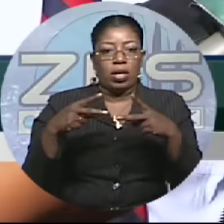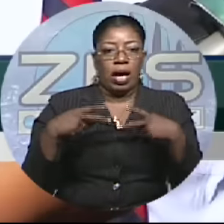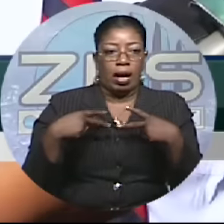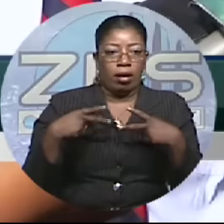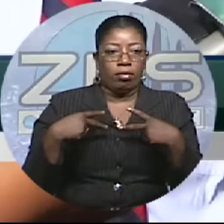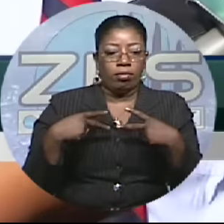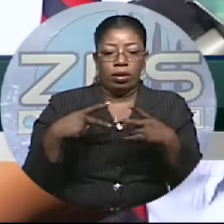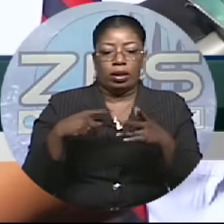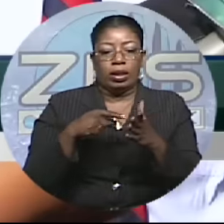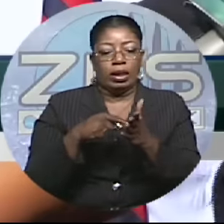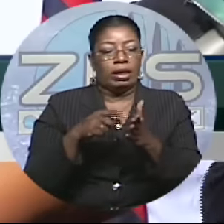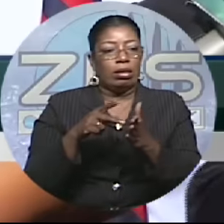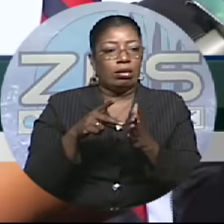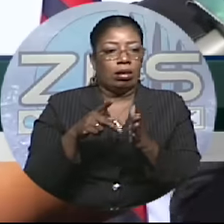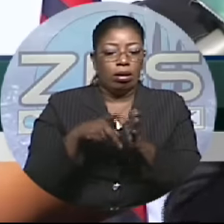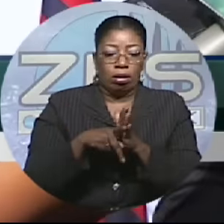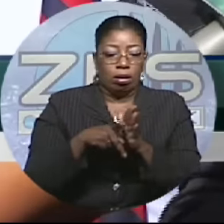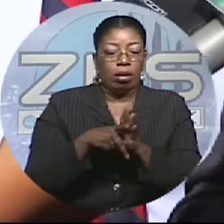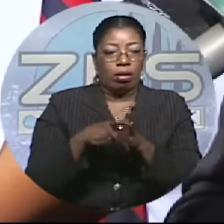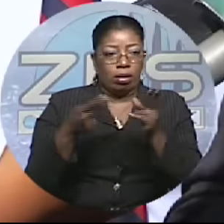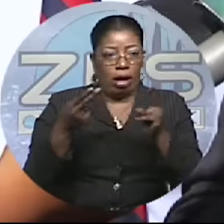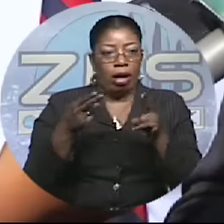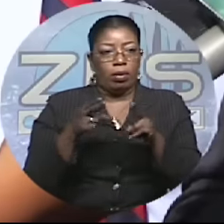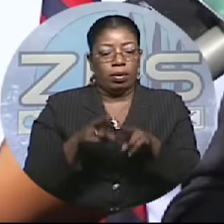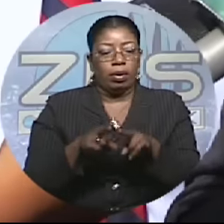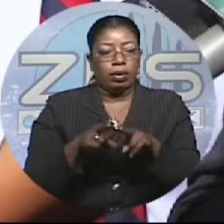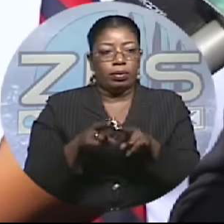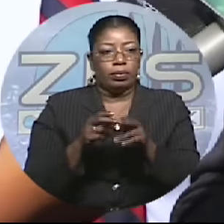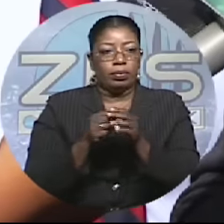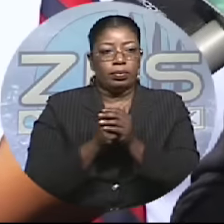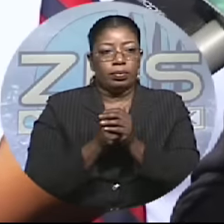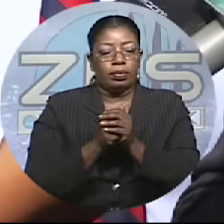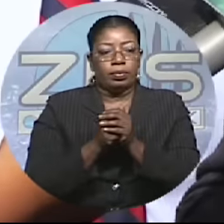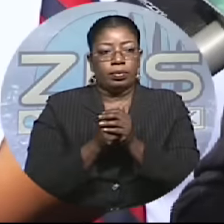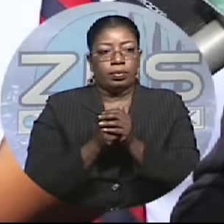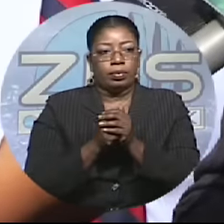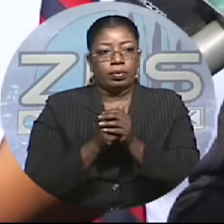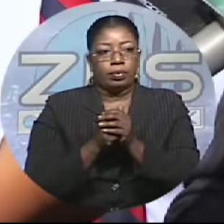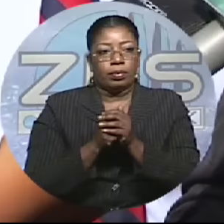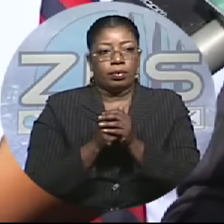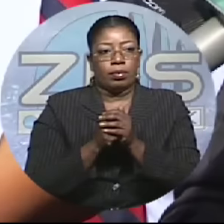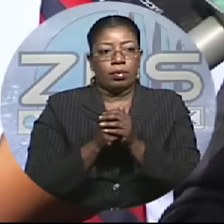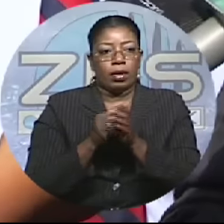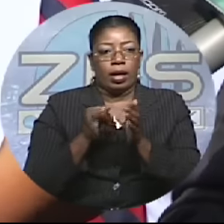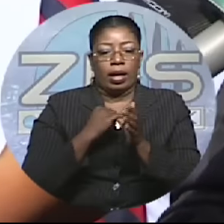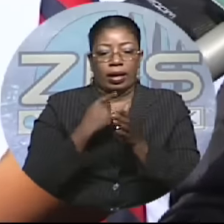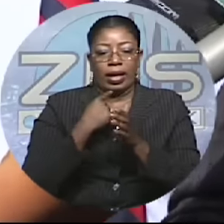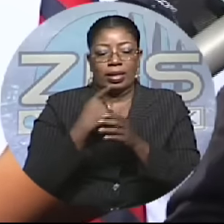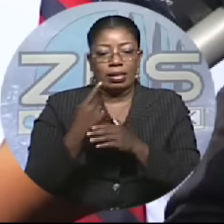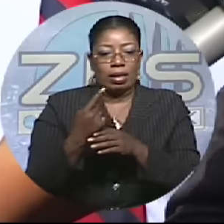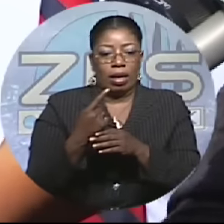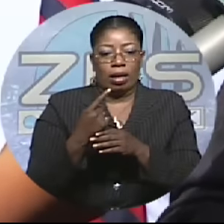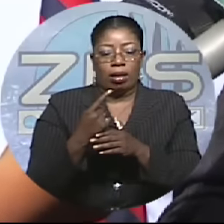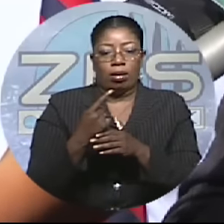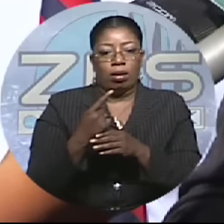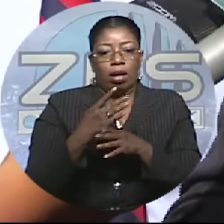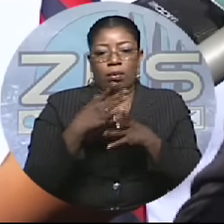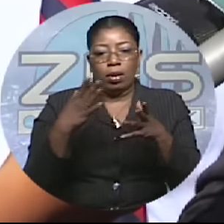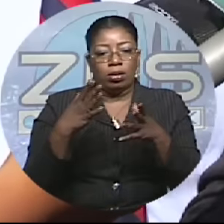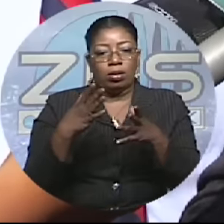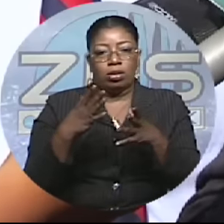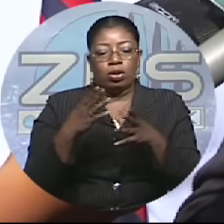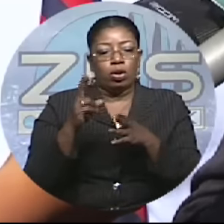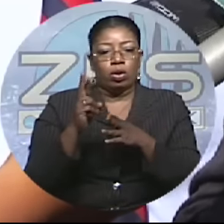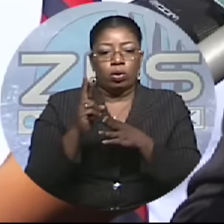murders that are occurring, and I can't stress enough to persons to utilize the